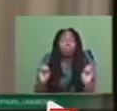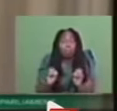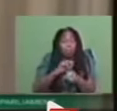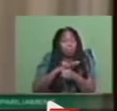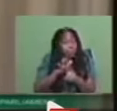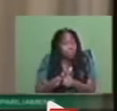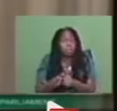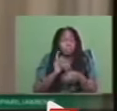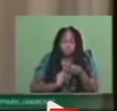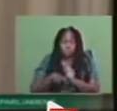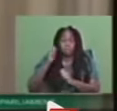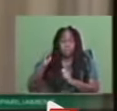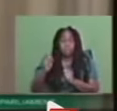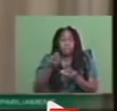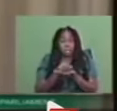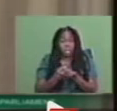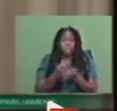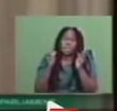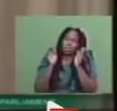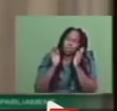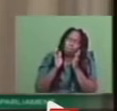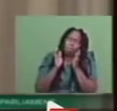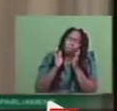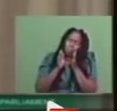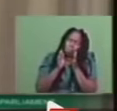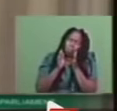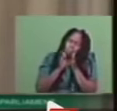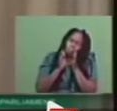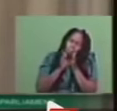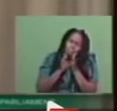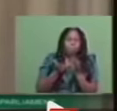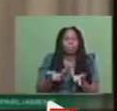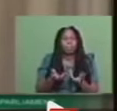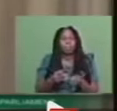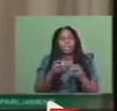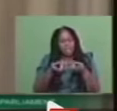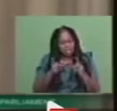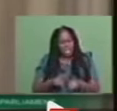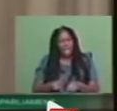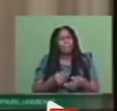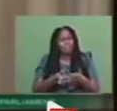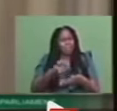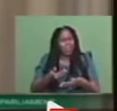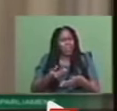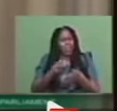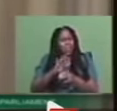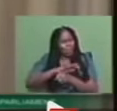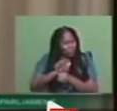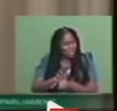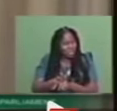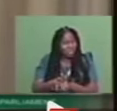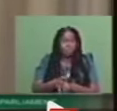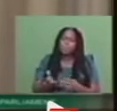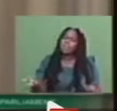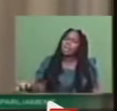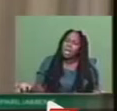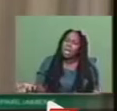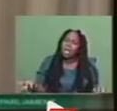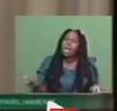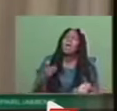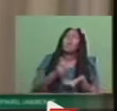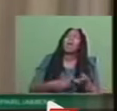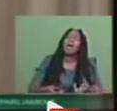If that is what is happening before COVID, then we have no hope that they can restore this nation, revive this